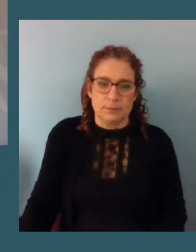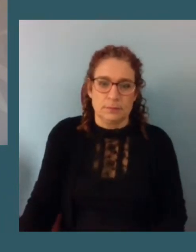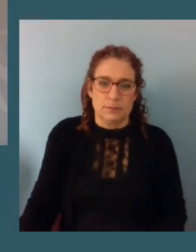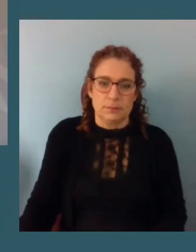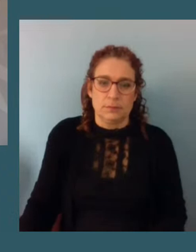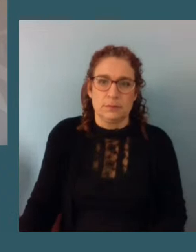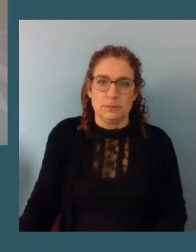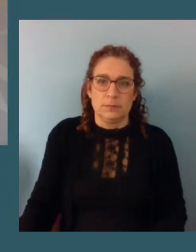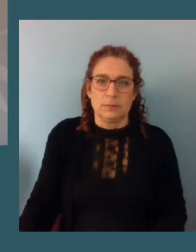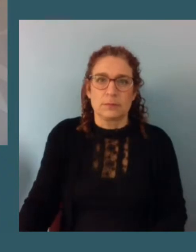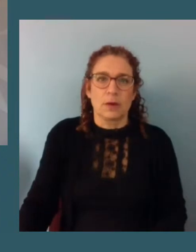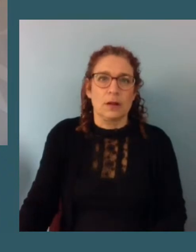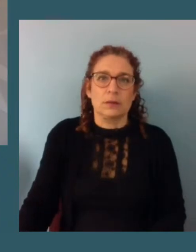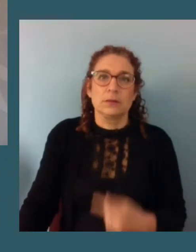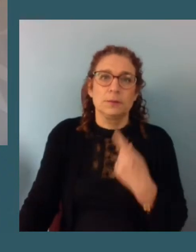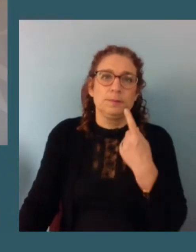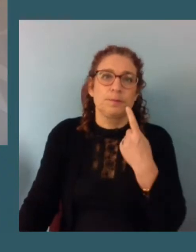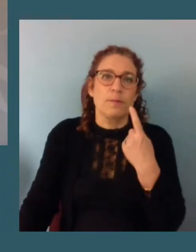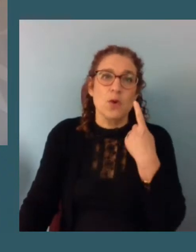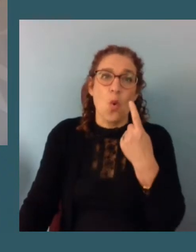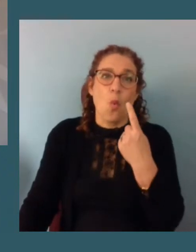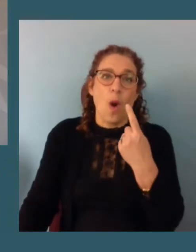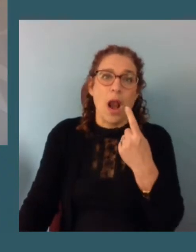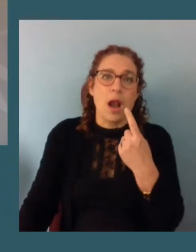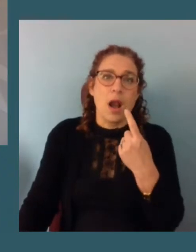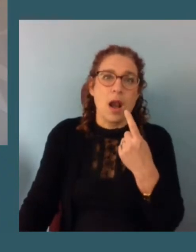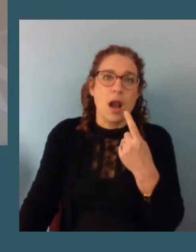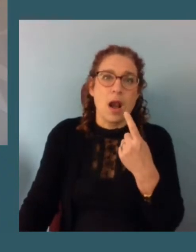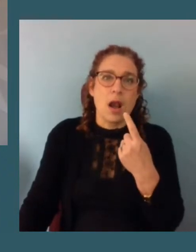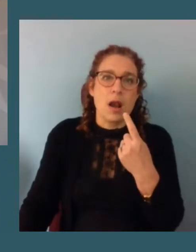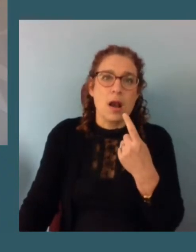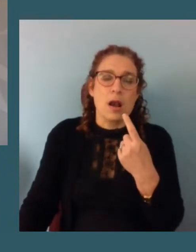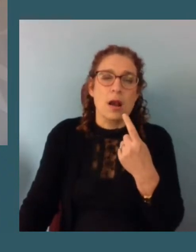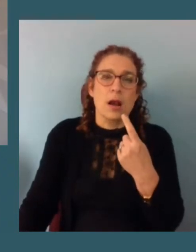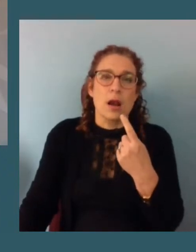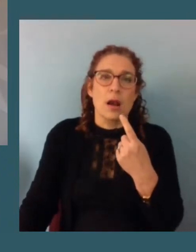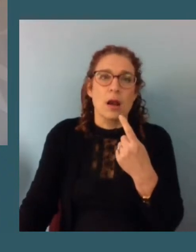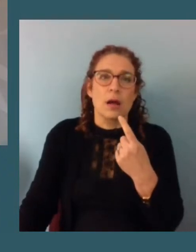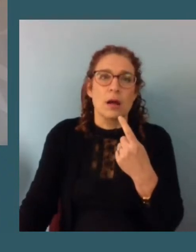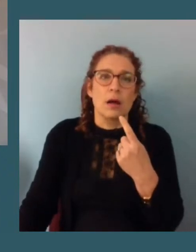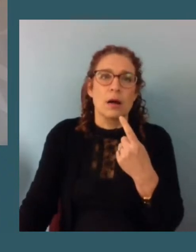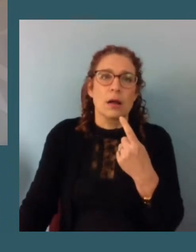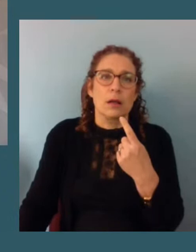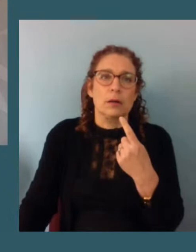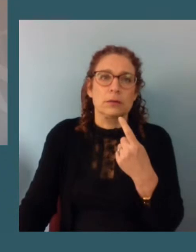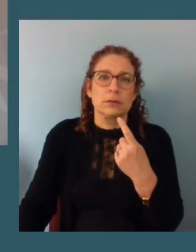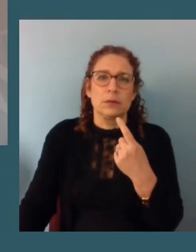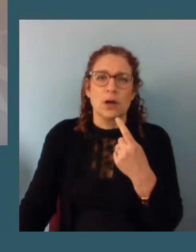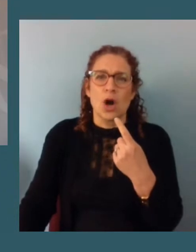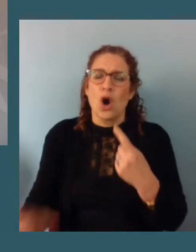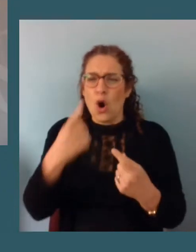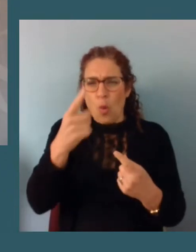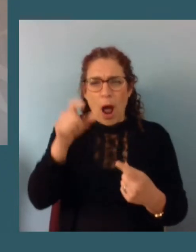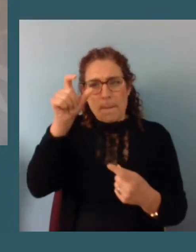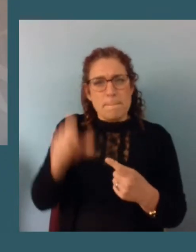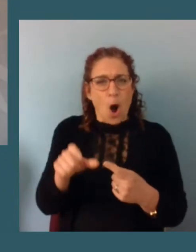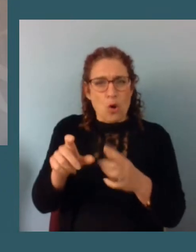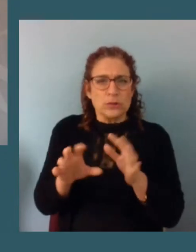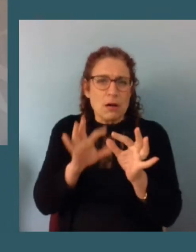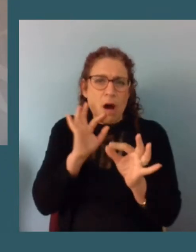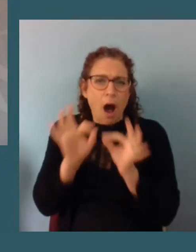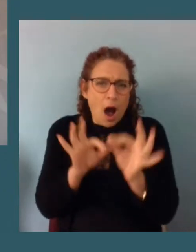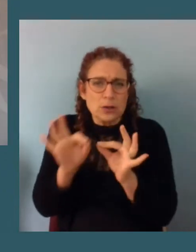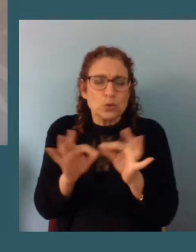to your presentation, so they couldn't attend it today, but did want this question answered. I feel you covered it to some degree in your talk,